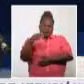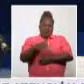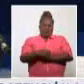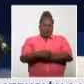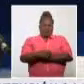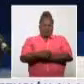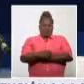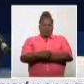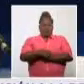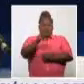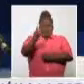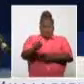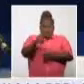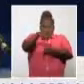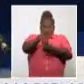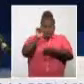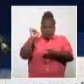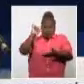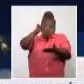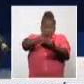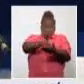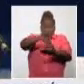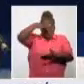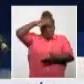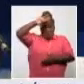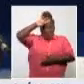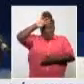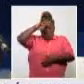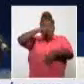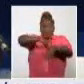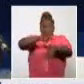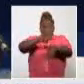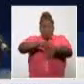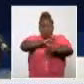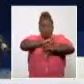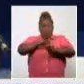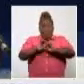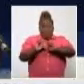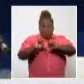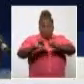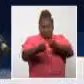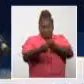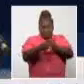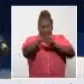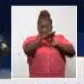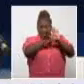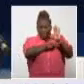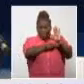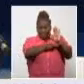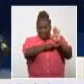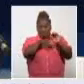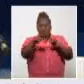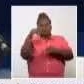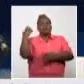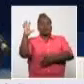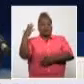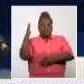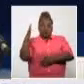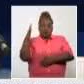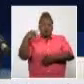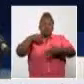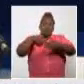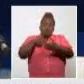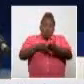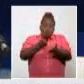That is why we're talking about confirmed cases of Cubans that have as a source of infection